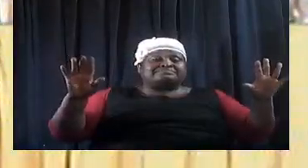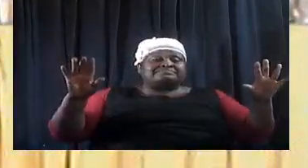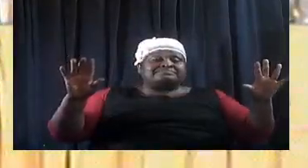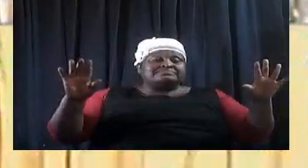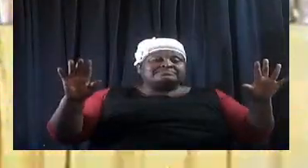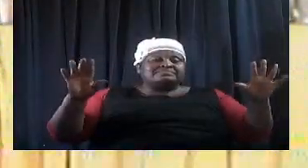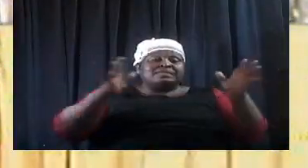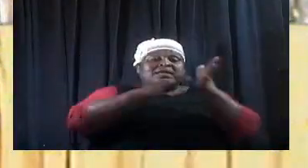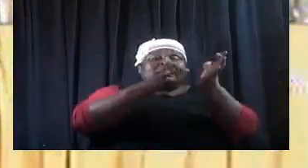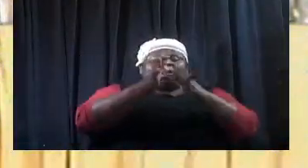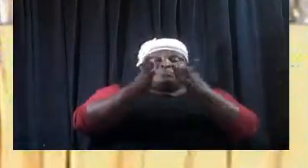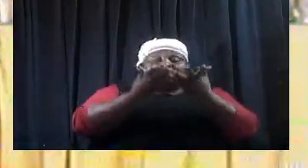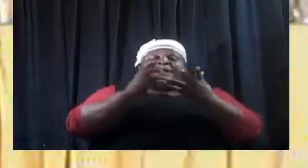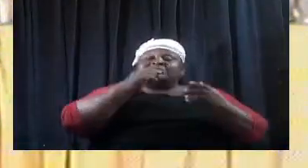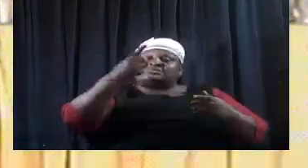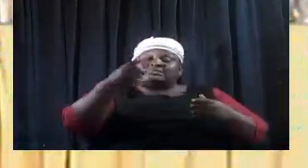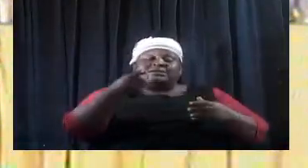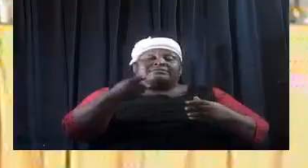The Bible said that